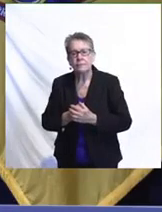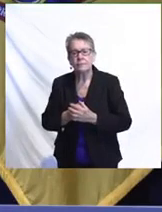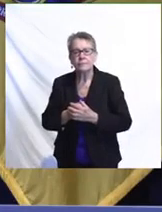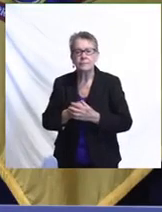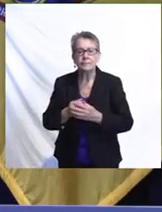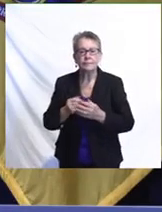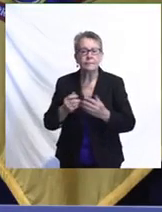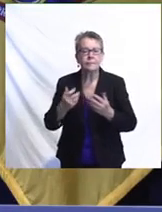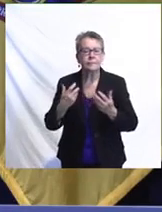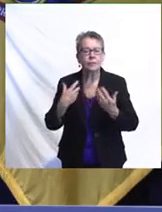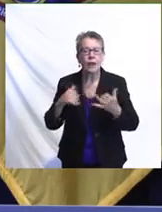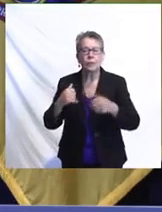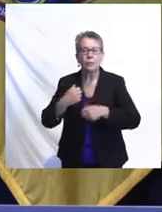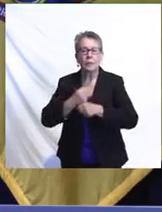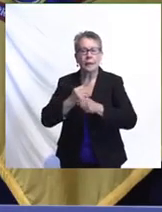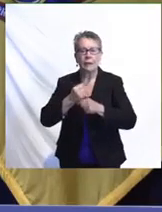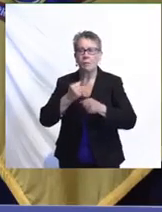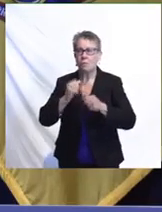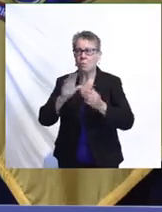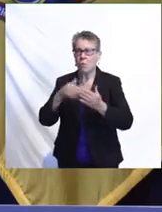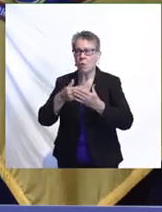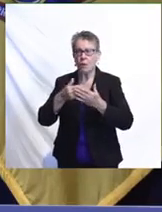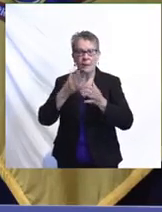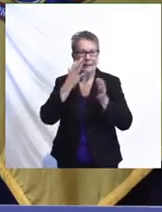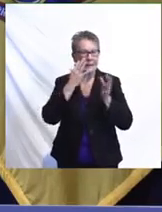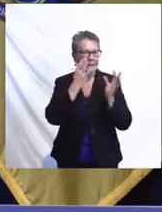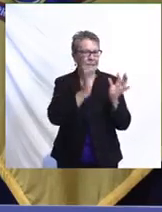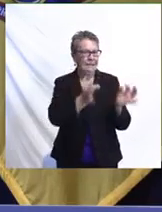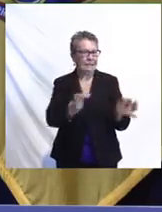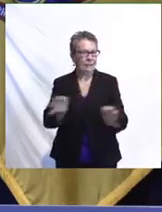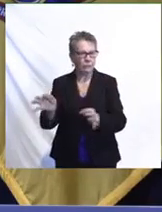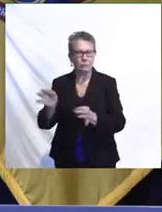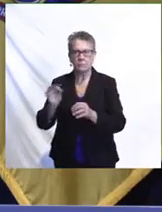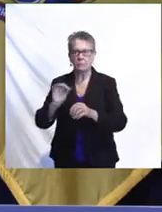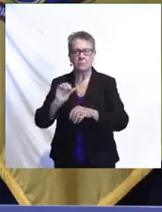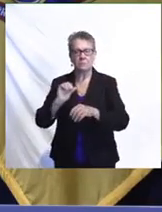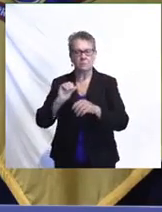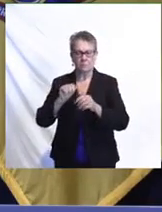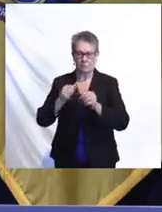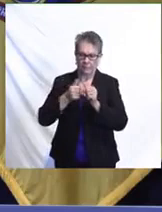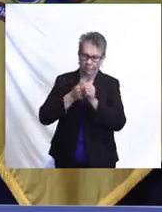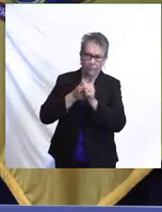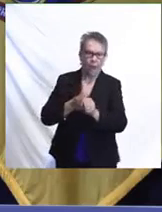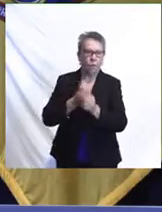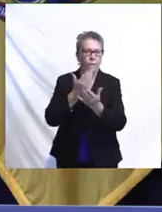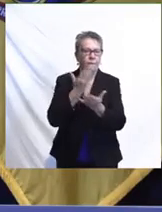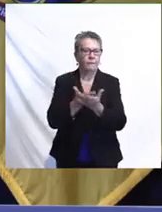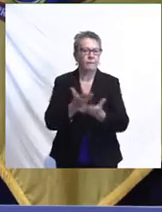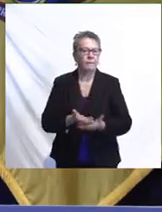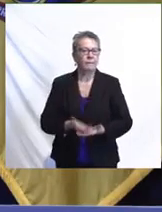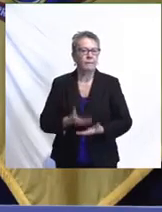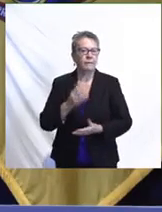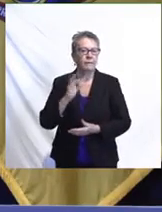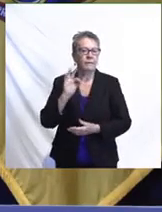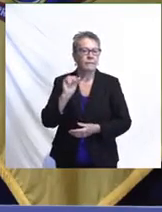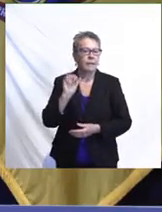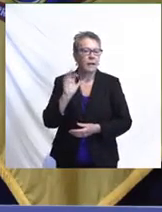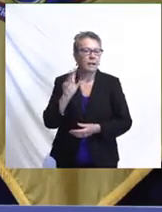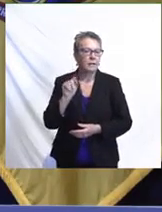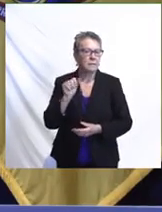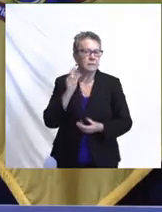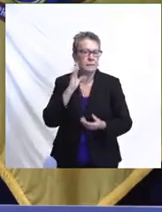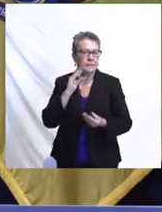on the facts. And folks, I would say, accept that there's going to be an uncomfortable period of time here where it's still Delta